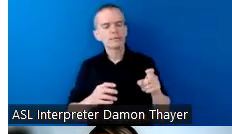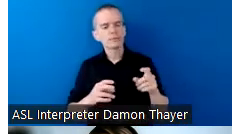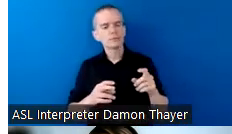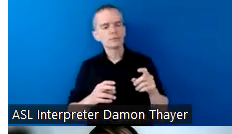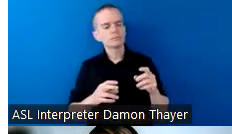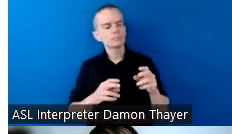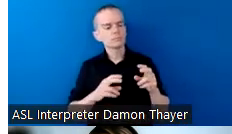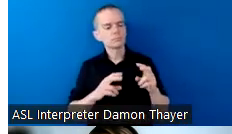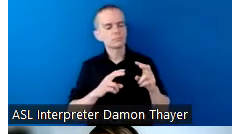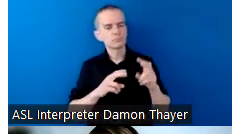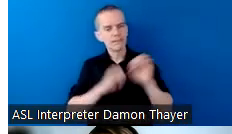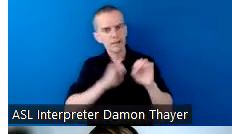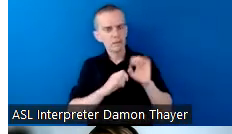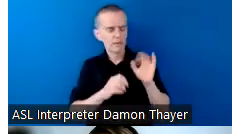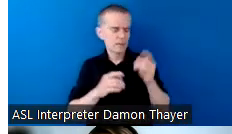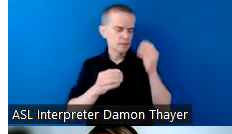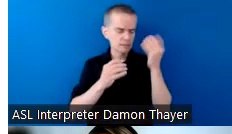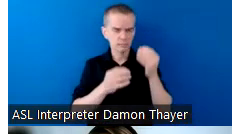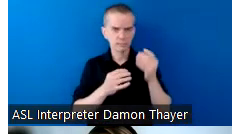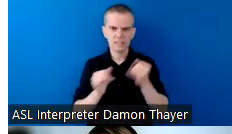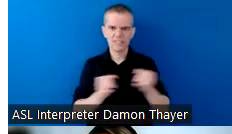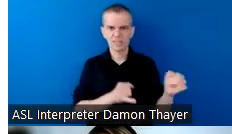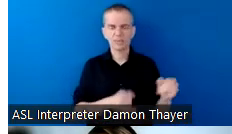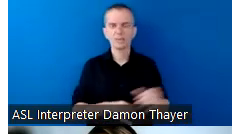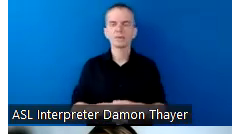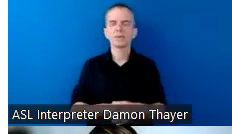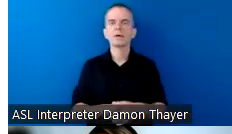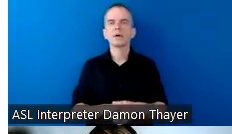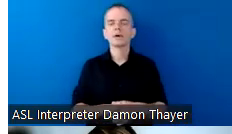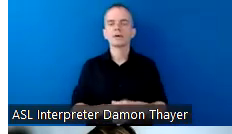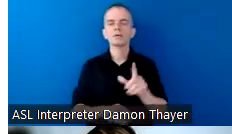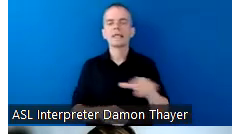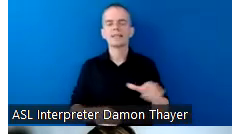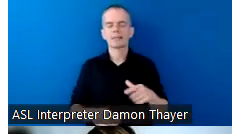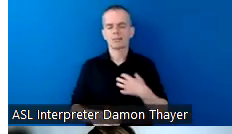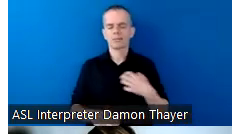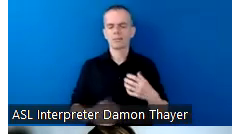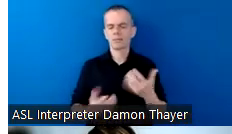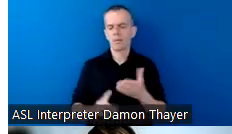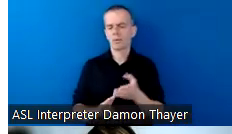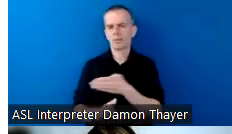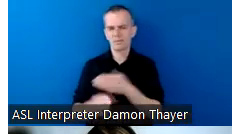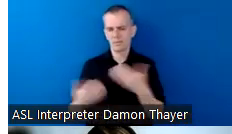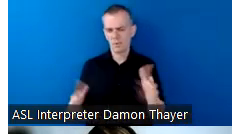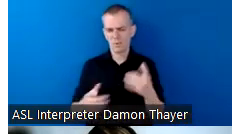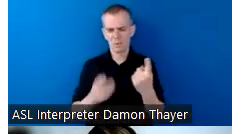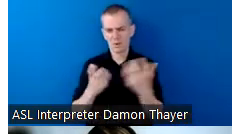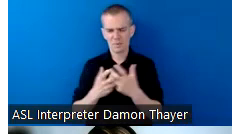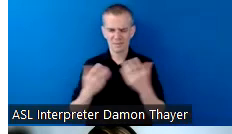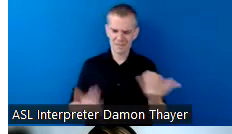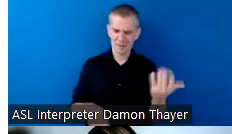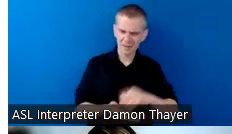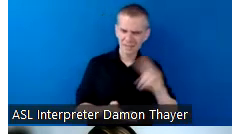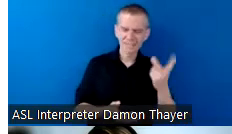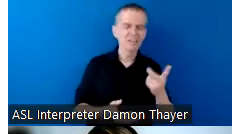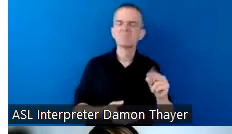made one request and that means you can't make another one this month. That's not how they work. They're initiated by the person with the disability. So that person is the one